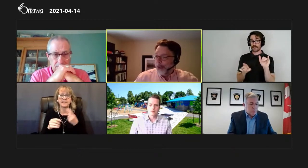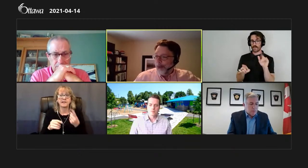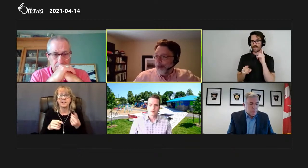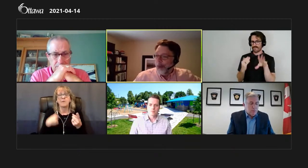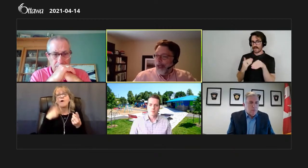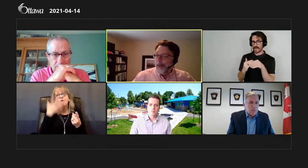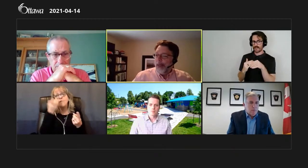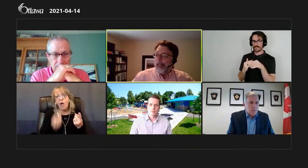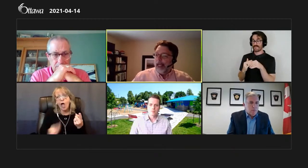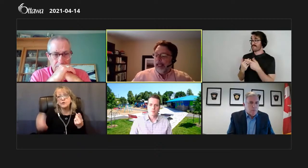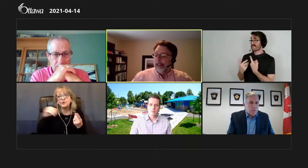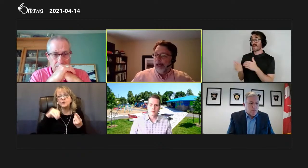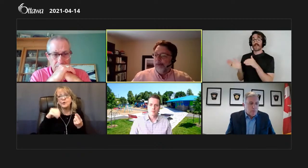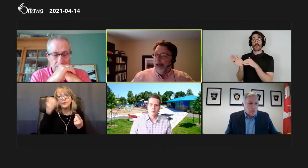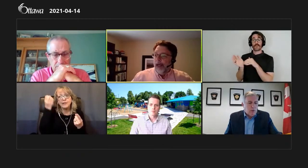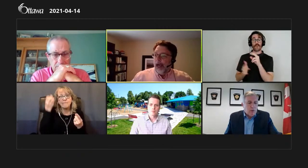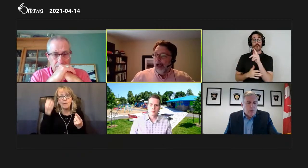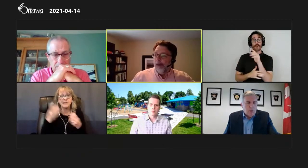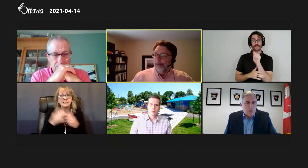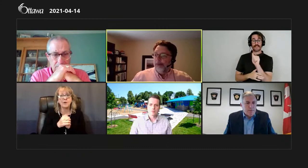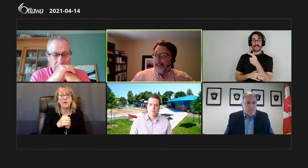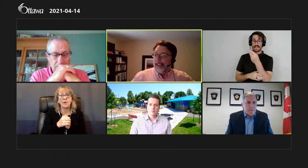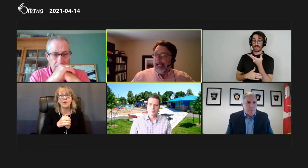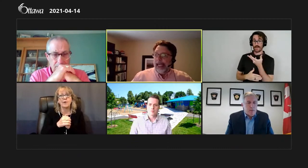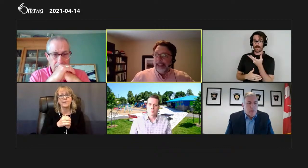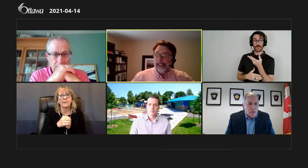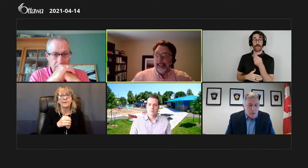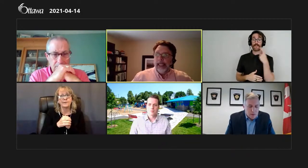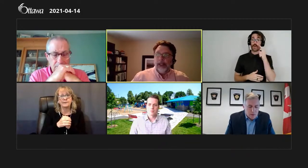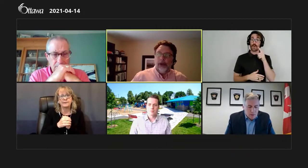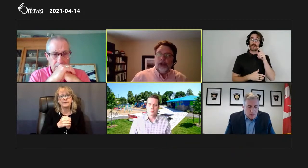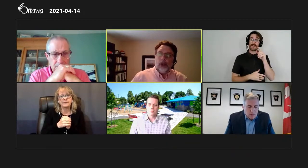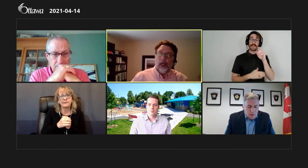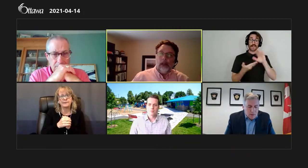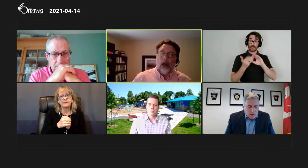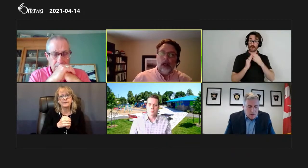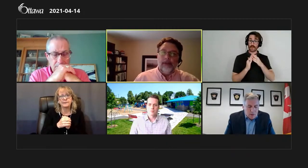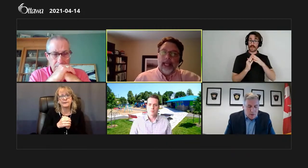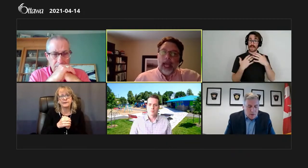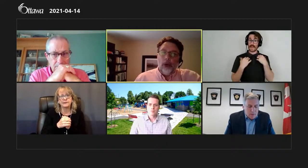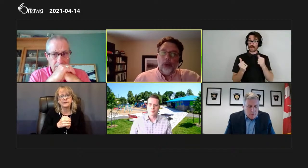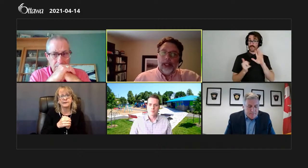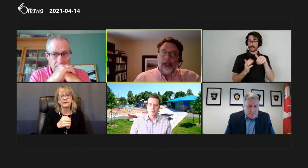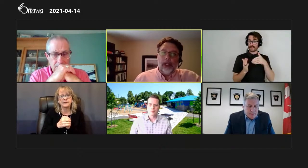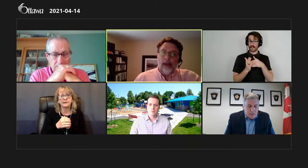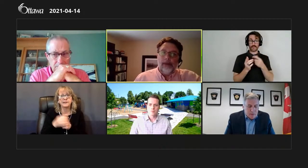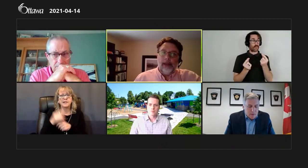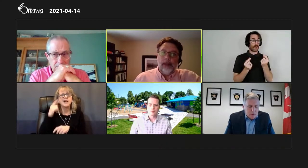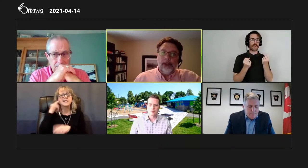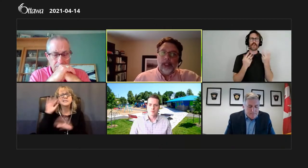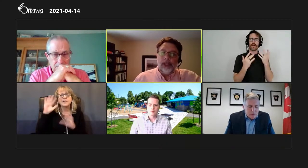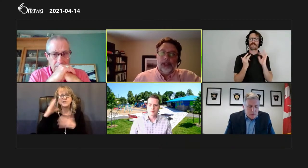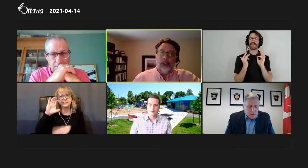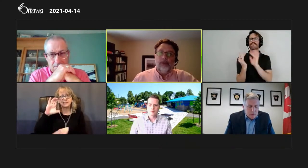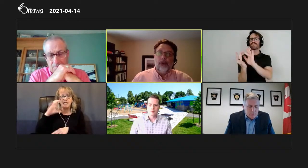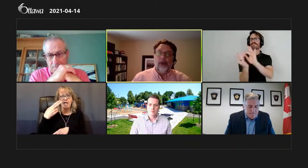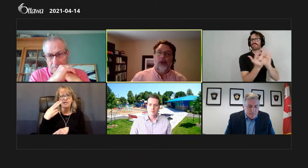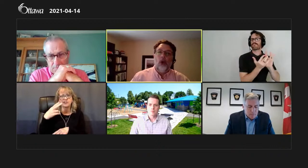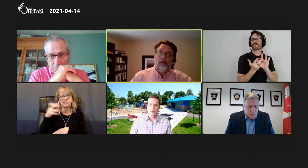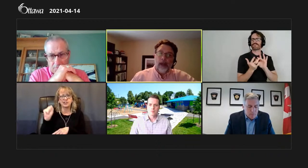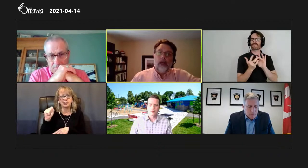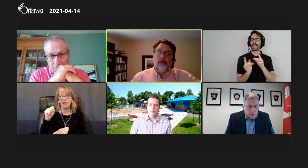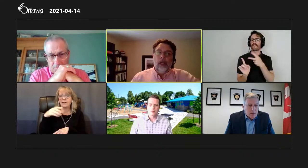just reminded me that for the CHCs, they're doing a lot of the outreach type immunization. So for